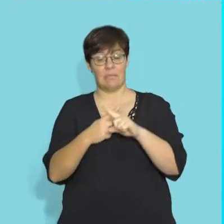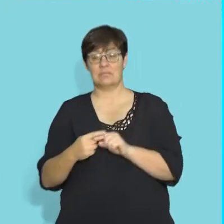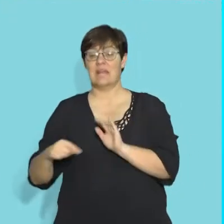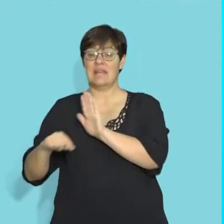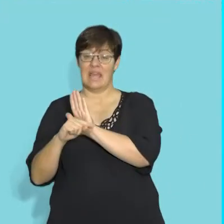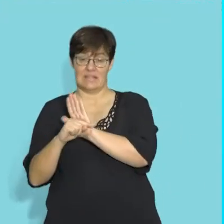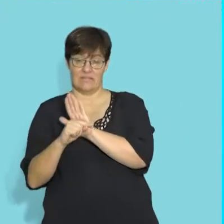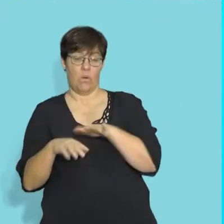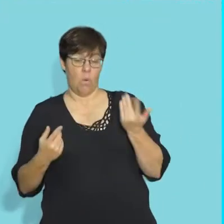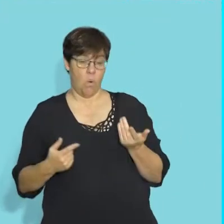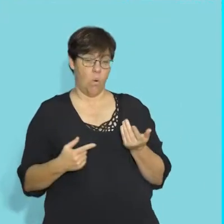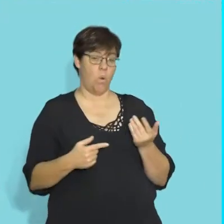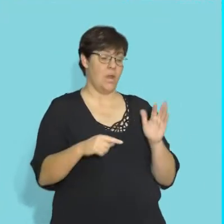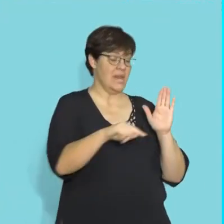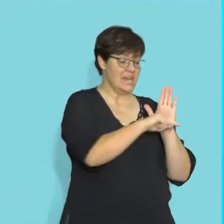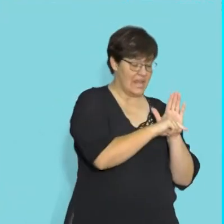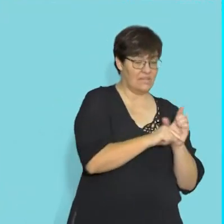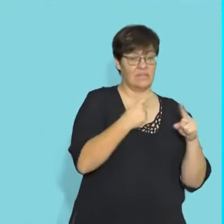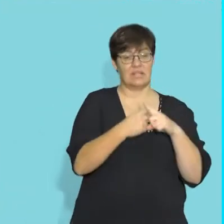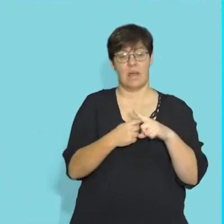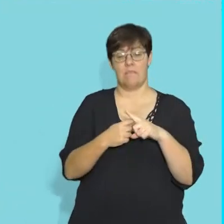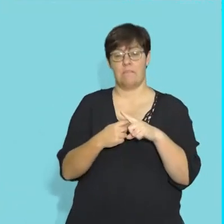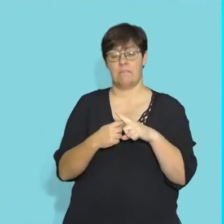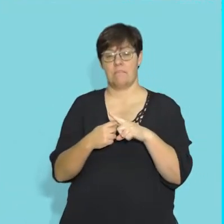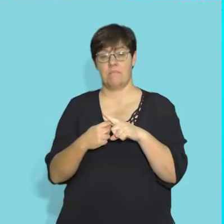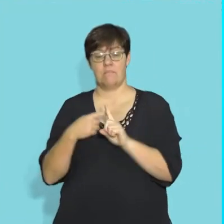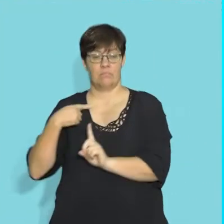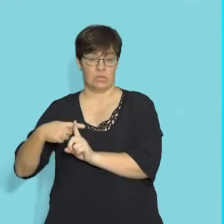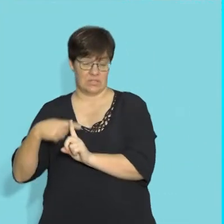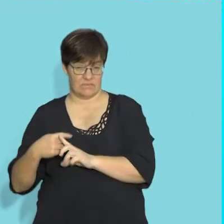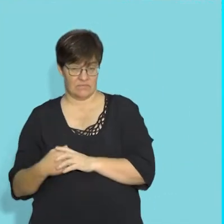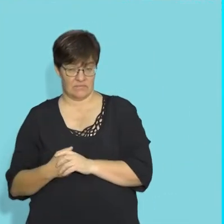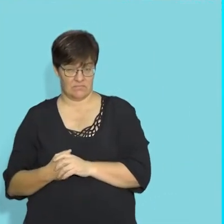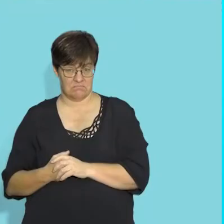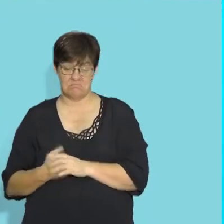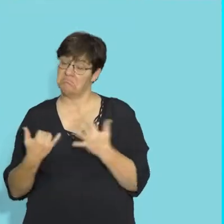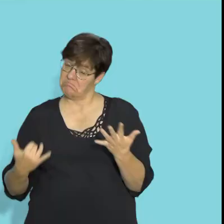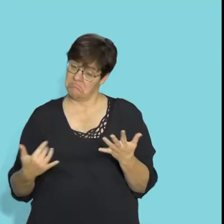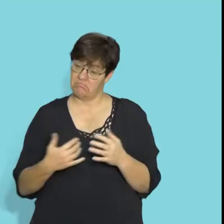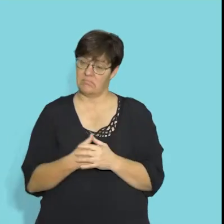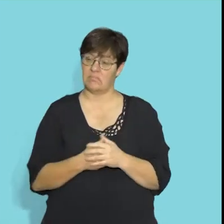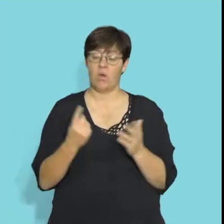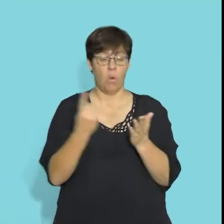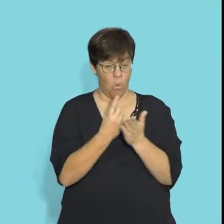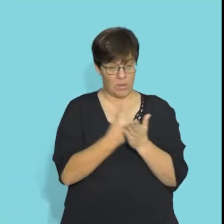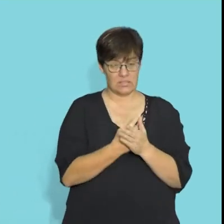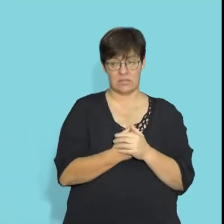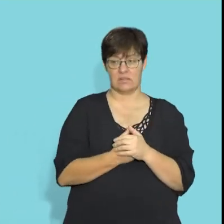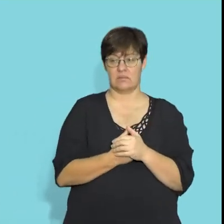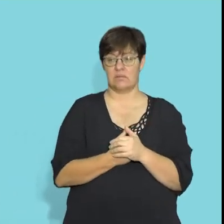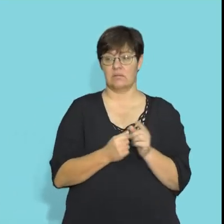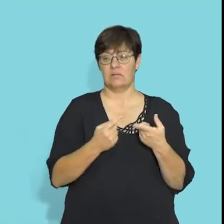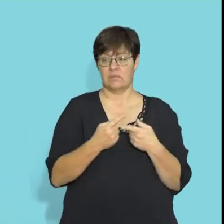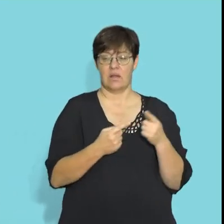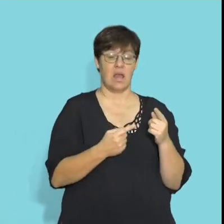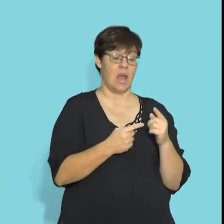negative or a negative times a positive. And so how do I find the gradient of the line that's perpendicular? Well, it's always going to be